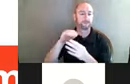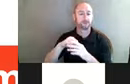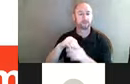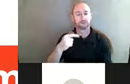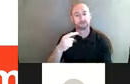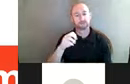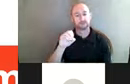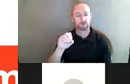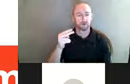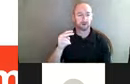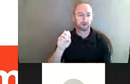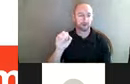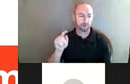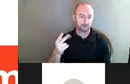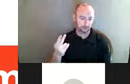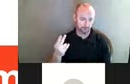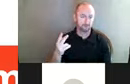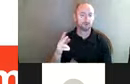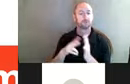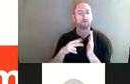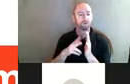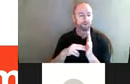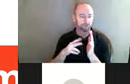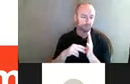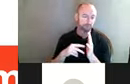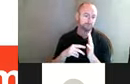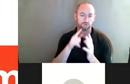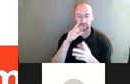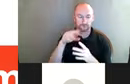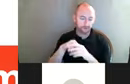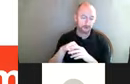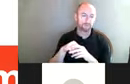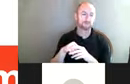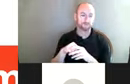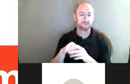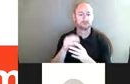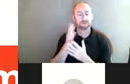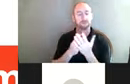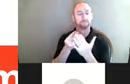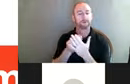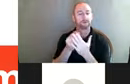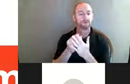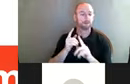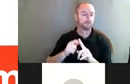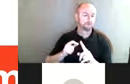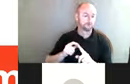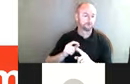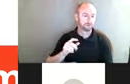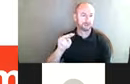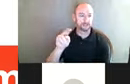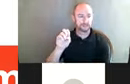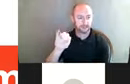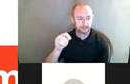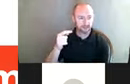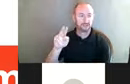state radon map and quickly read through the acknowledgements, and including the fact that some of this is funded by an NIEHS